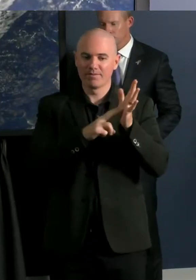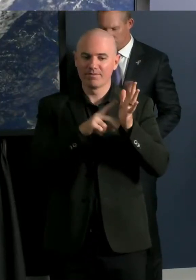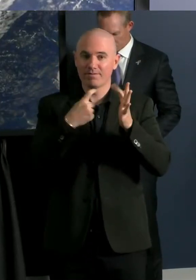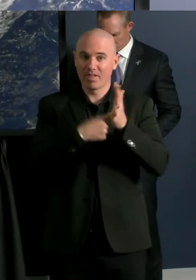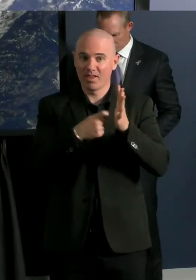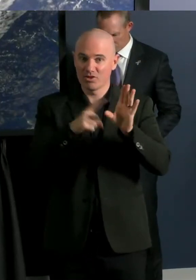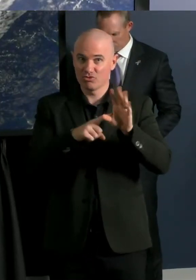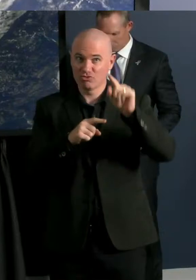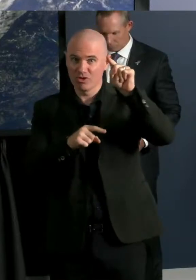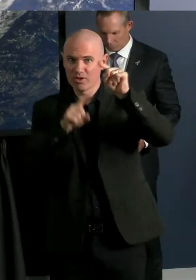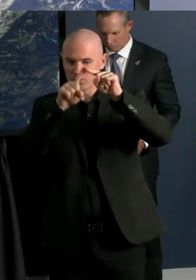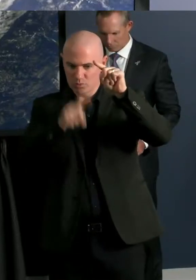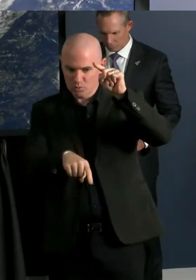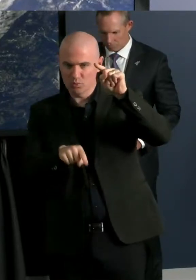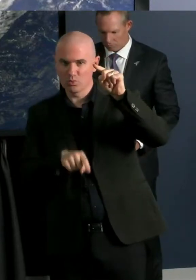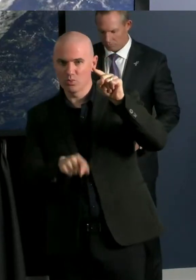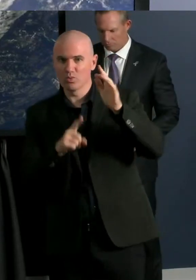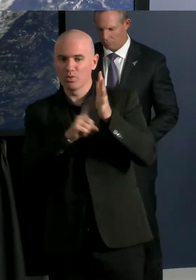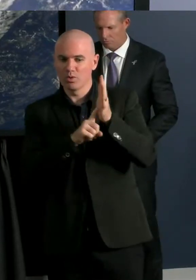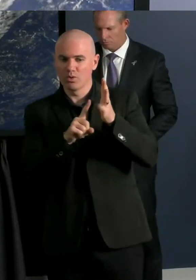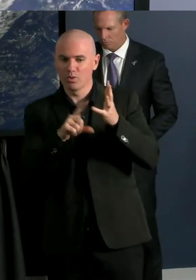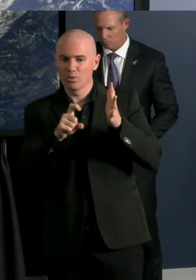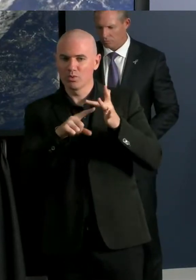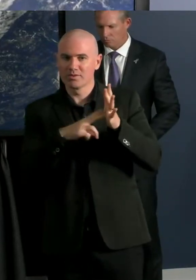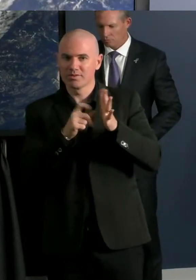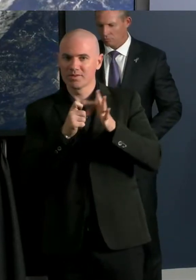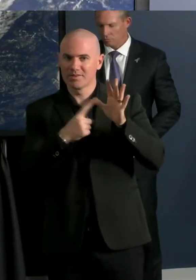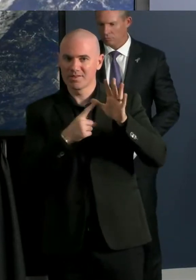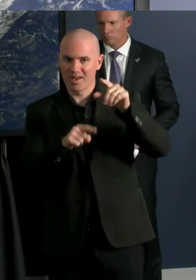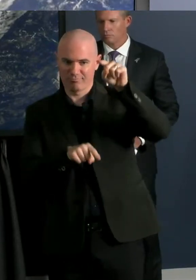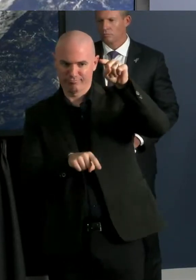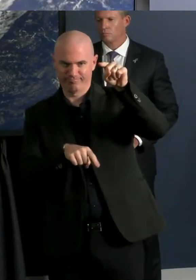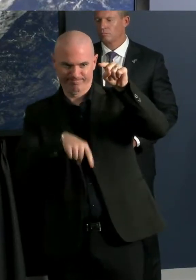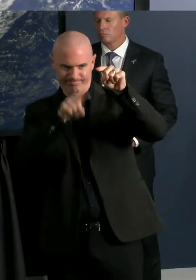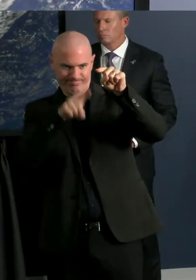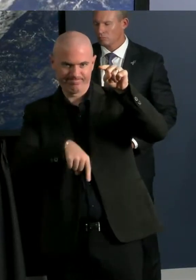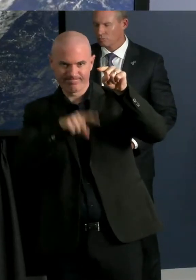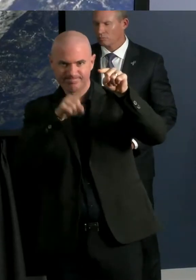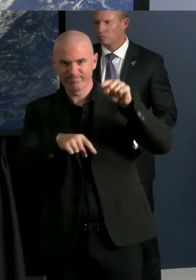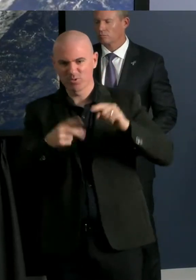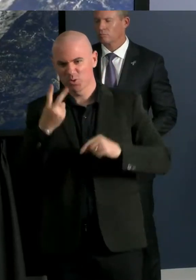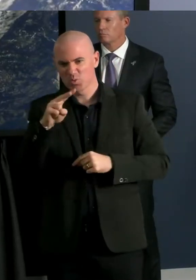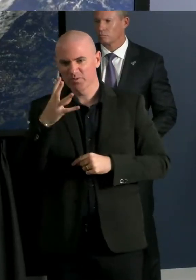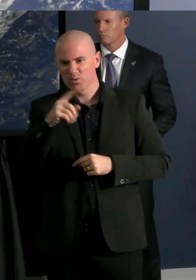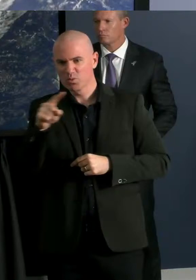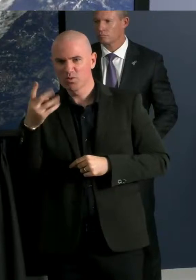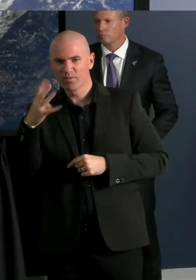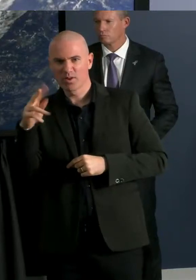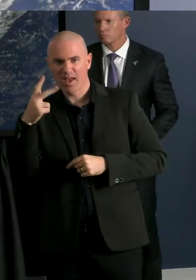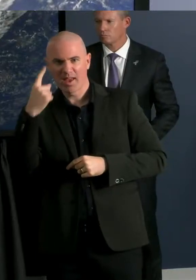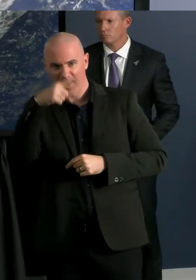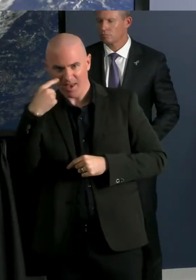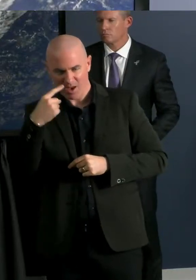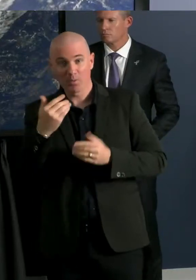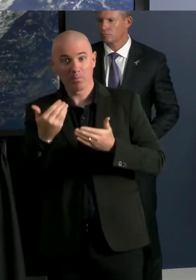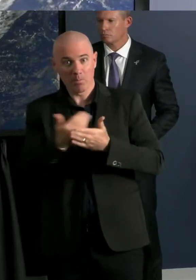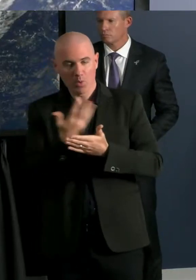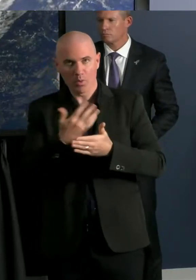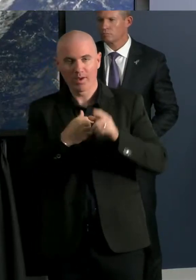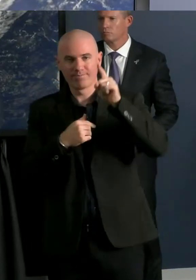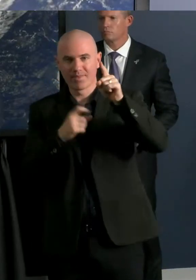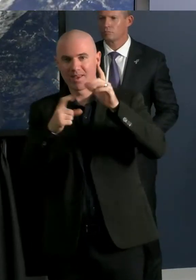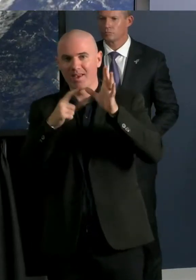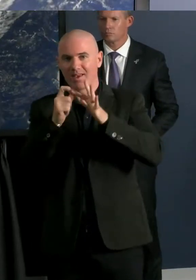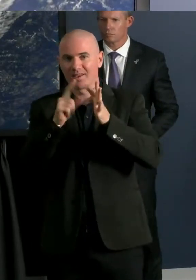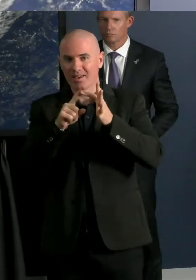that watch zone as well, so that's expecting impacts within that 24 to 48 hours, and that's Cape Melville to Cape Flattery and